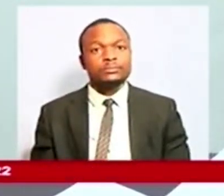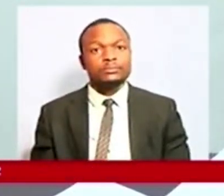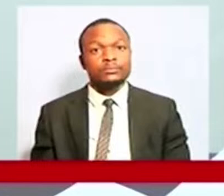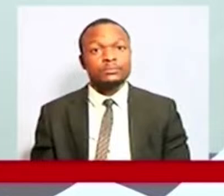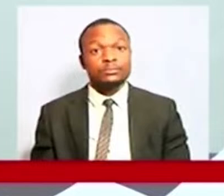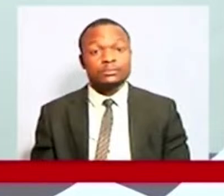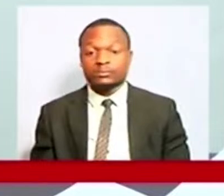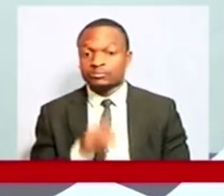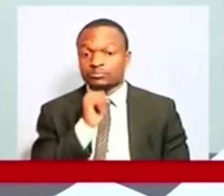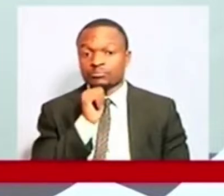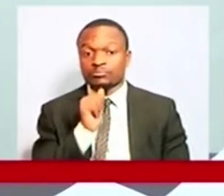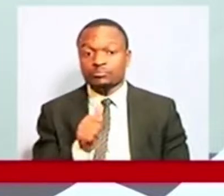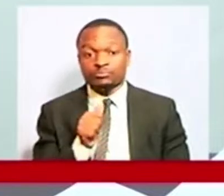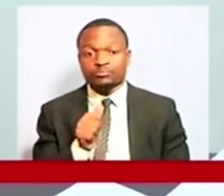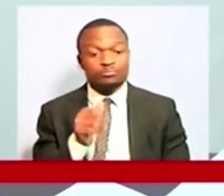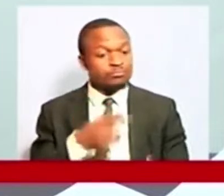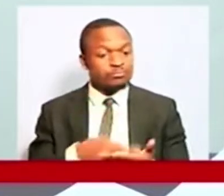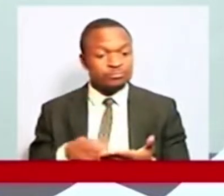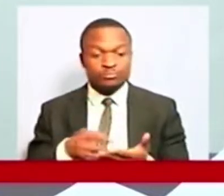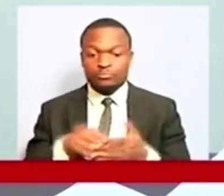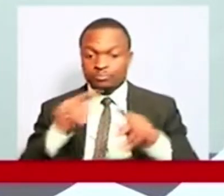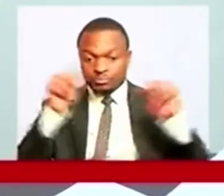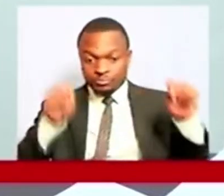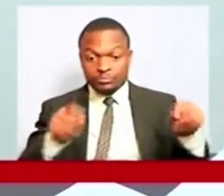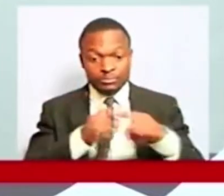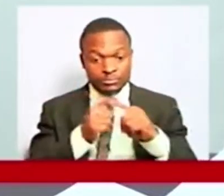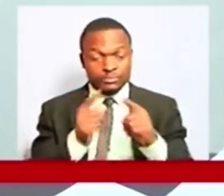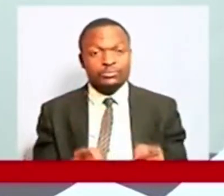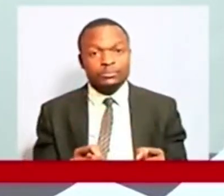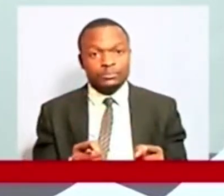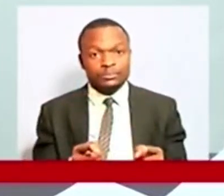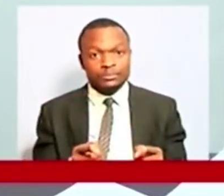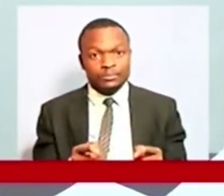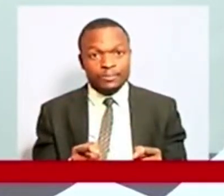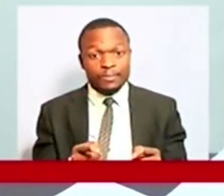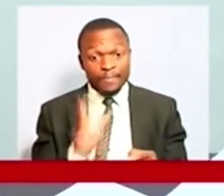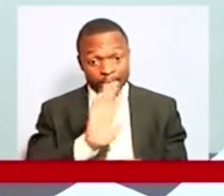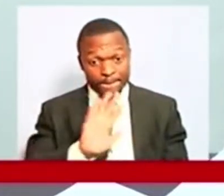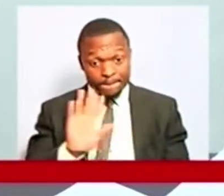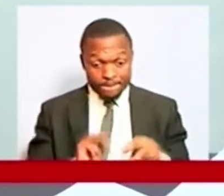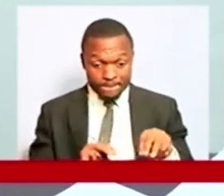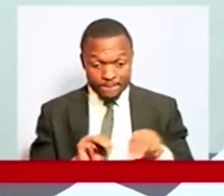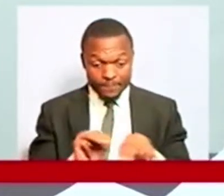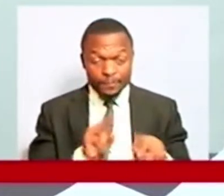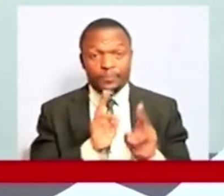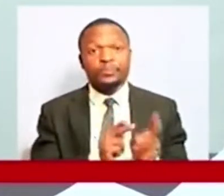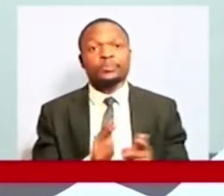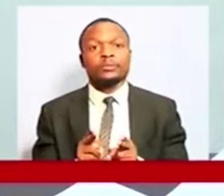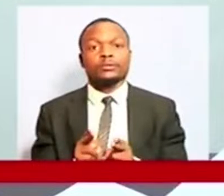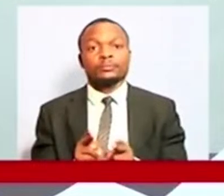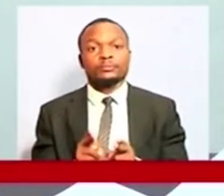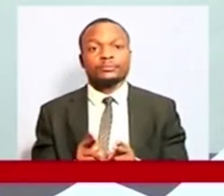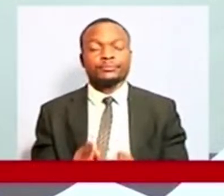Okay, you don't necessarily need to read the table, but you go to your management response